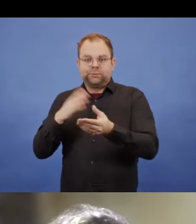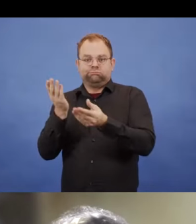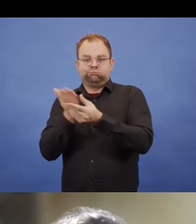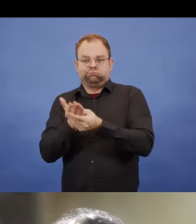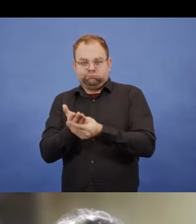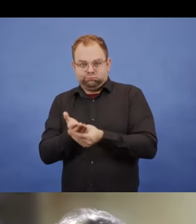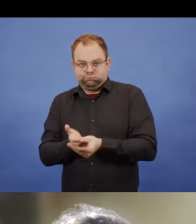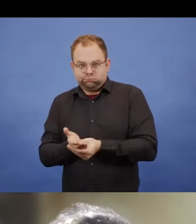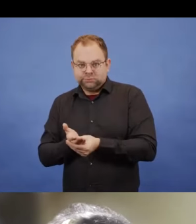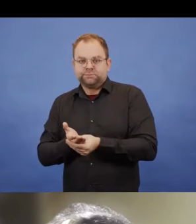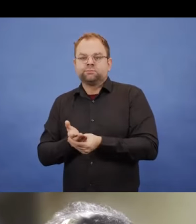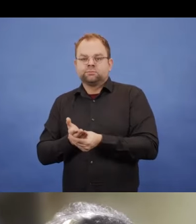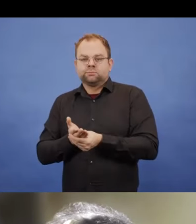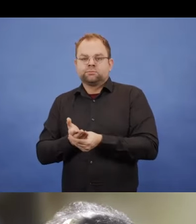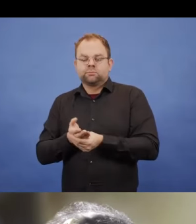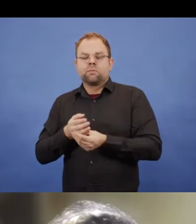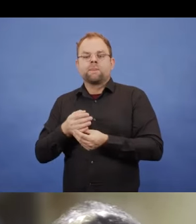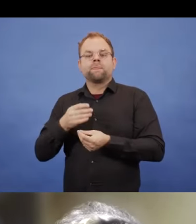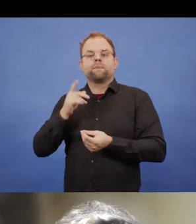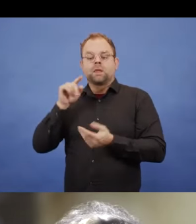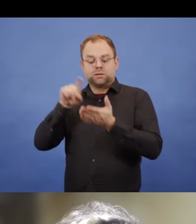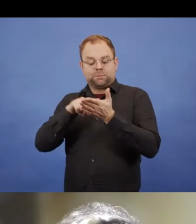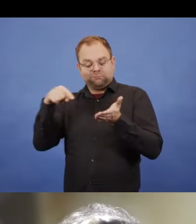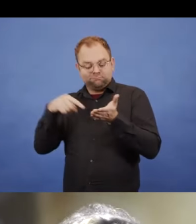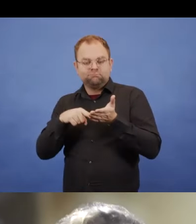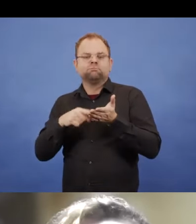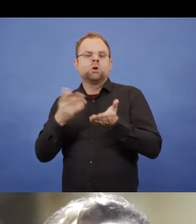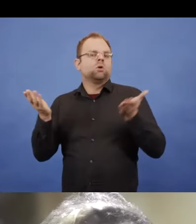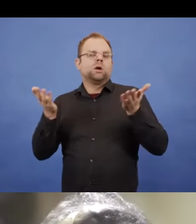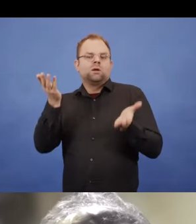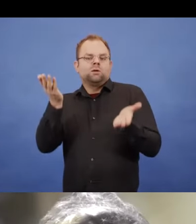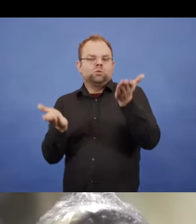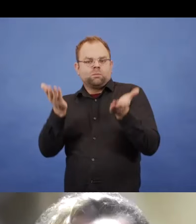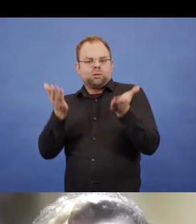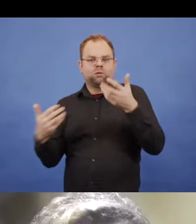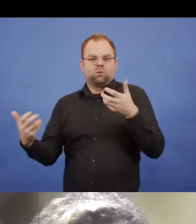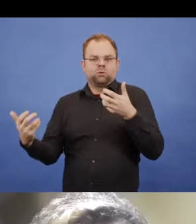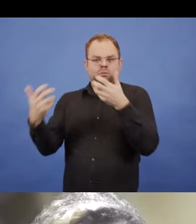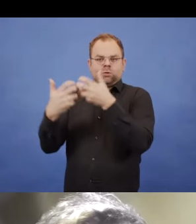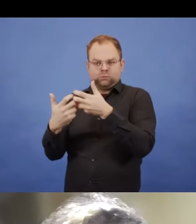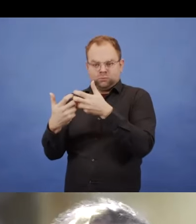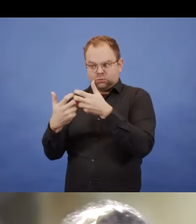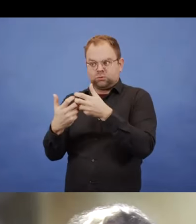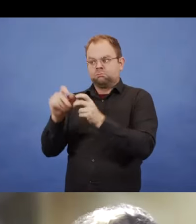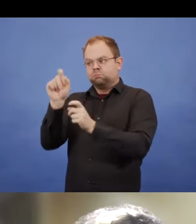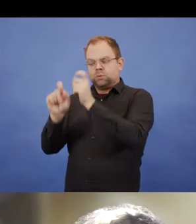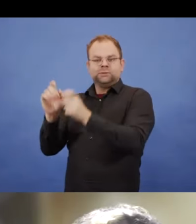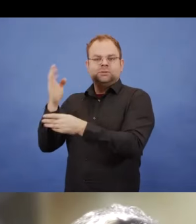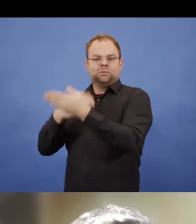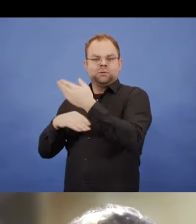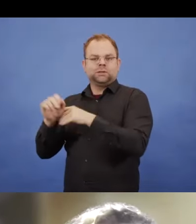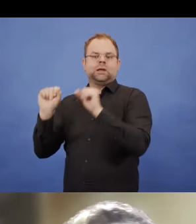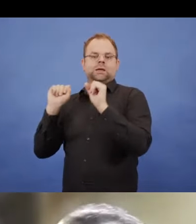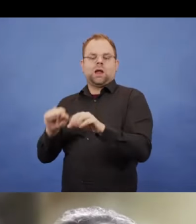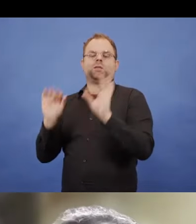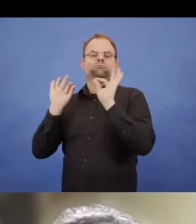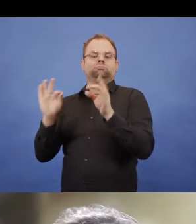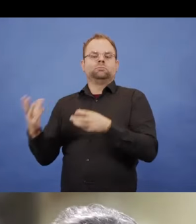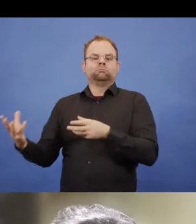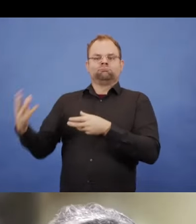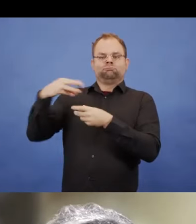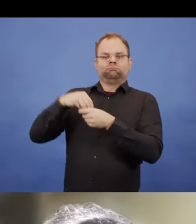It's not enough to have a process in place. This process has to be meaningful for them to participate. So there are